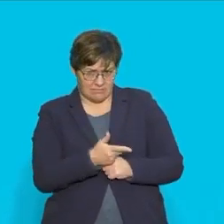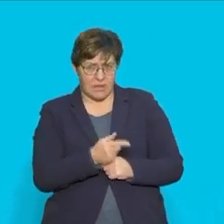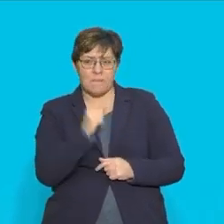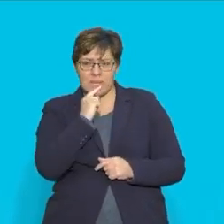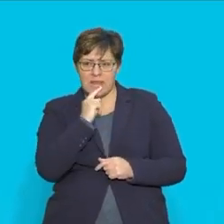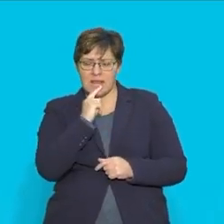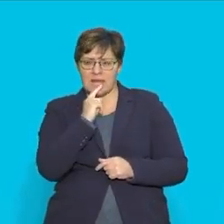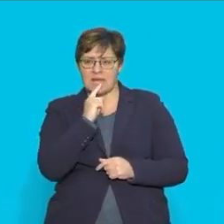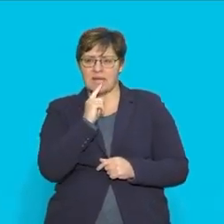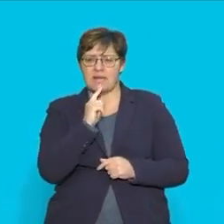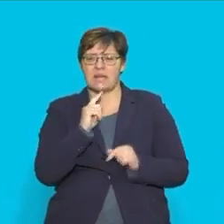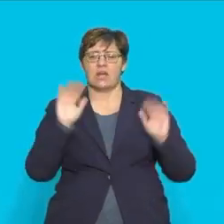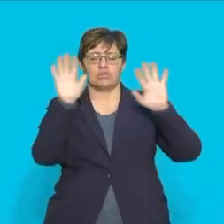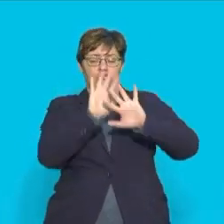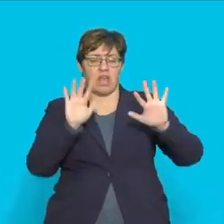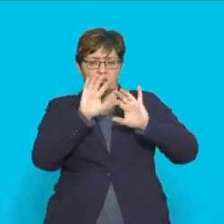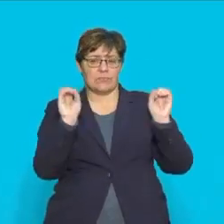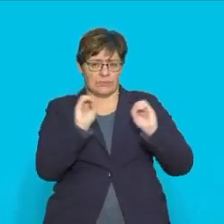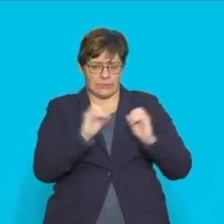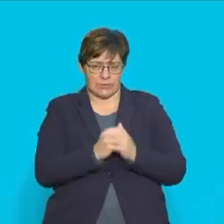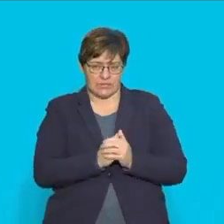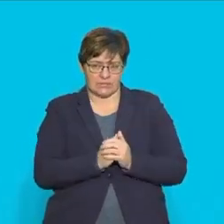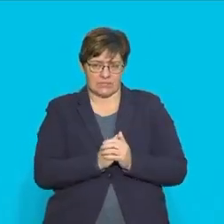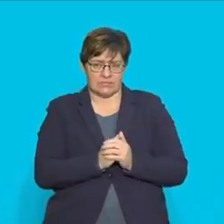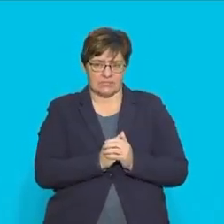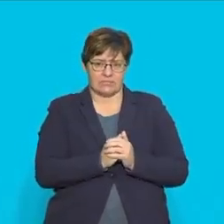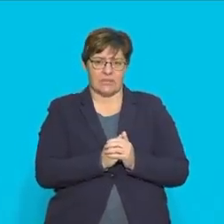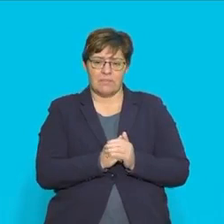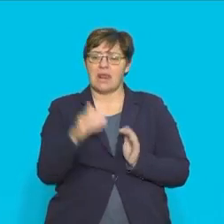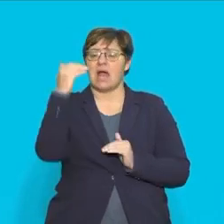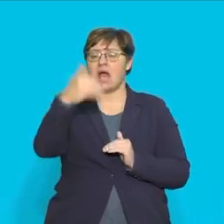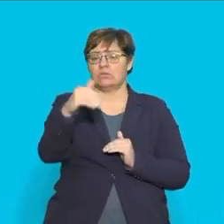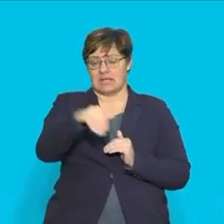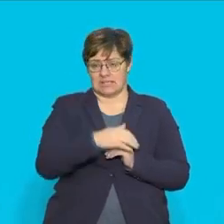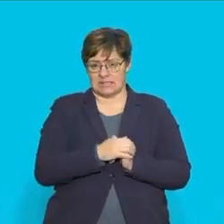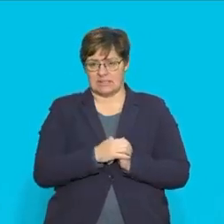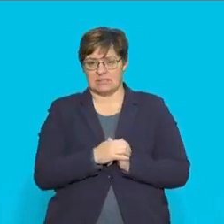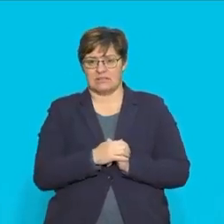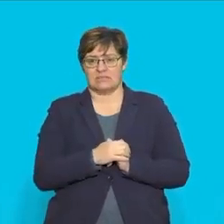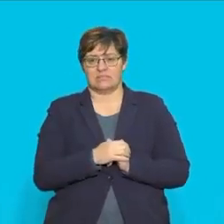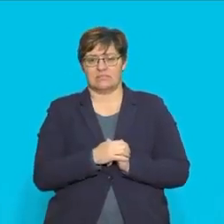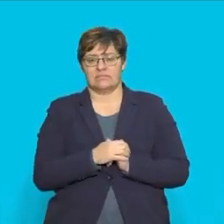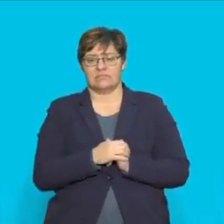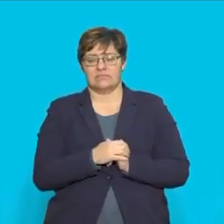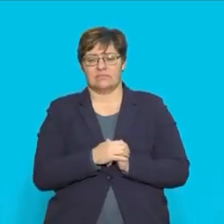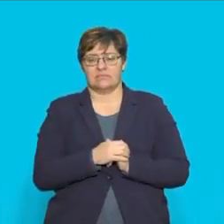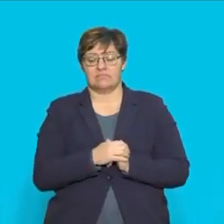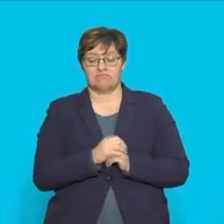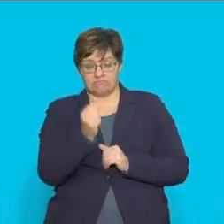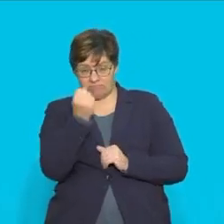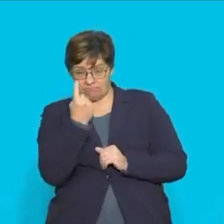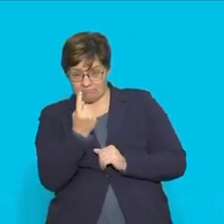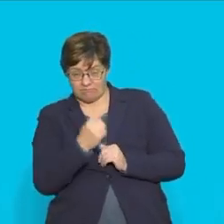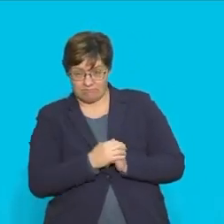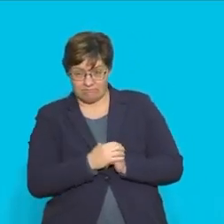the unshaded region in the Venn diagram, because with event A and event B is the outside. That's meaning, which is 0.1. Are